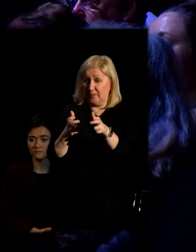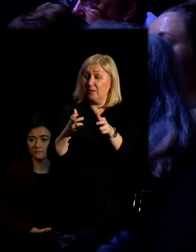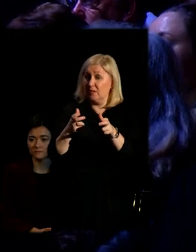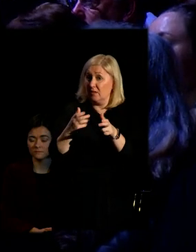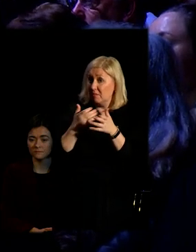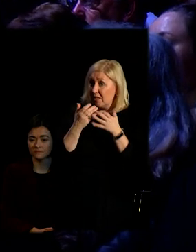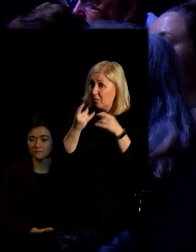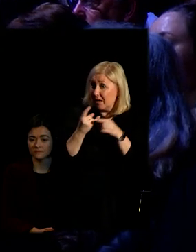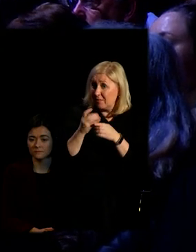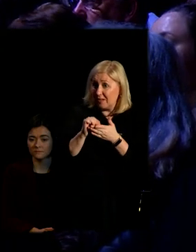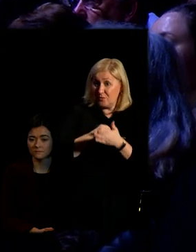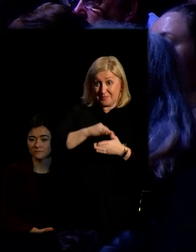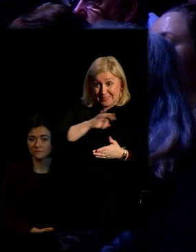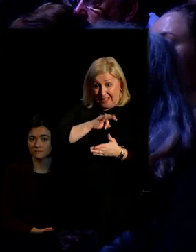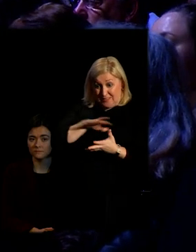shot into them.